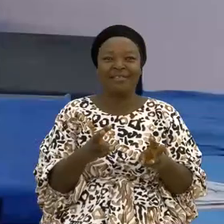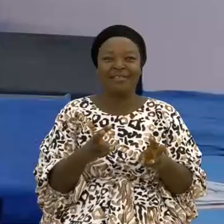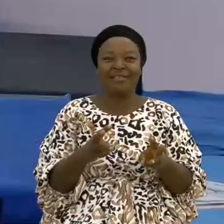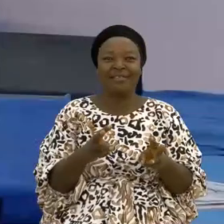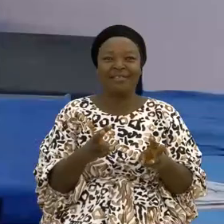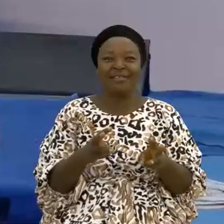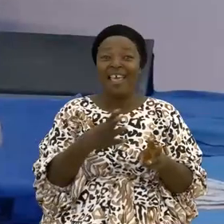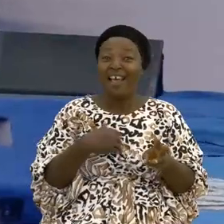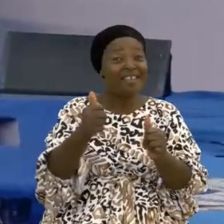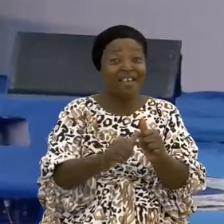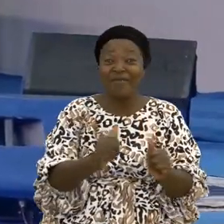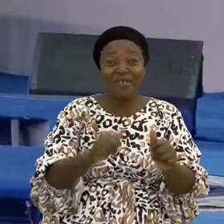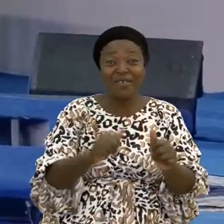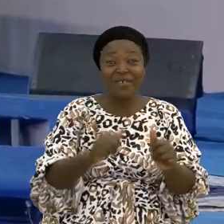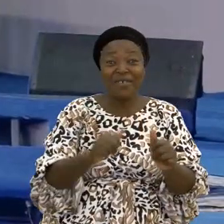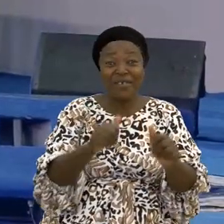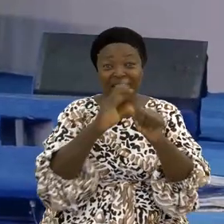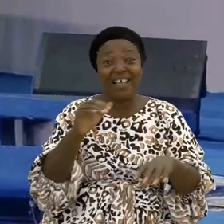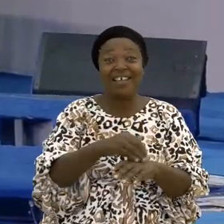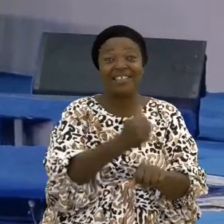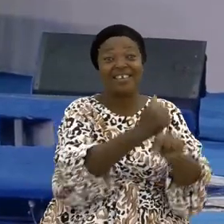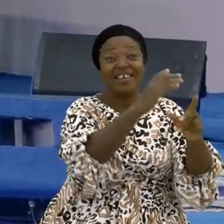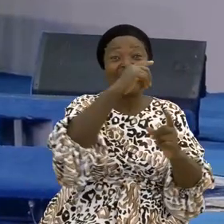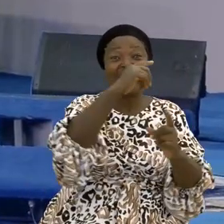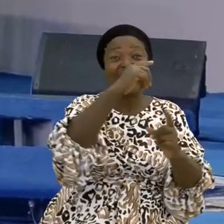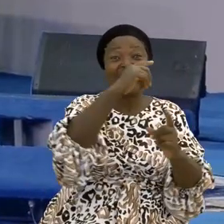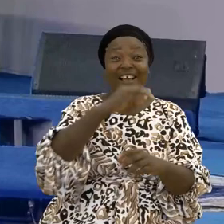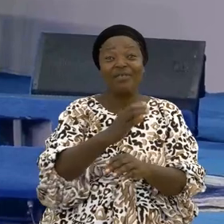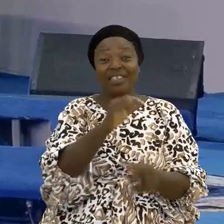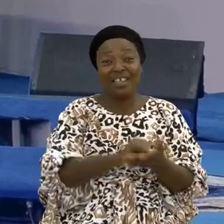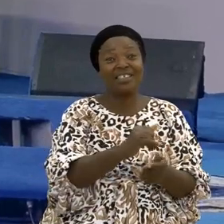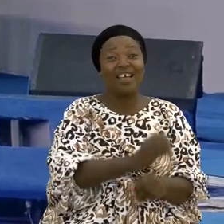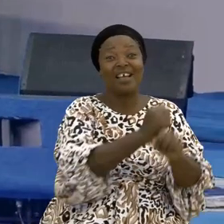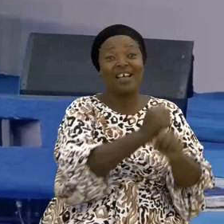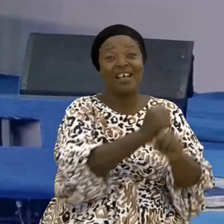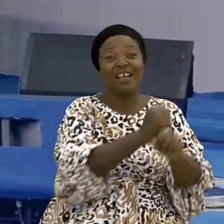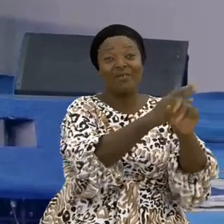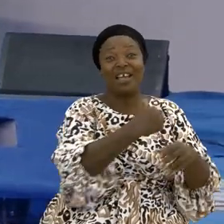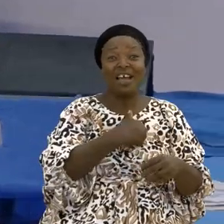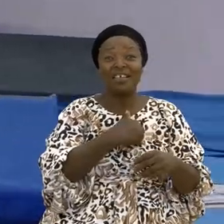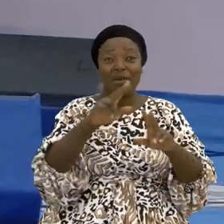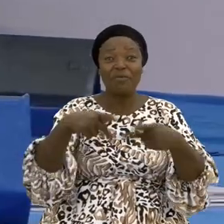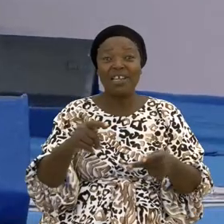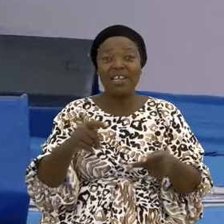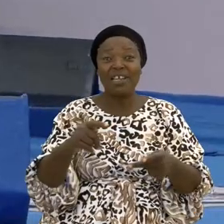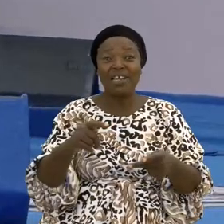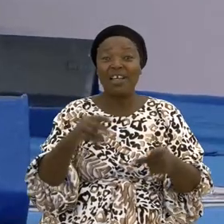And every blessing that Calvary has provided, whatever you have not